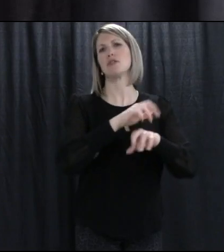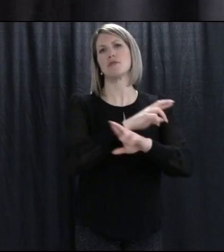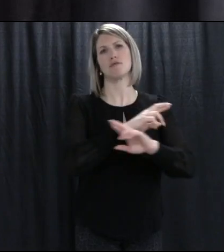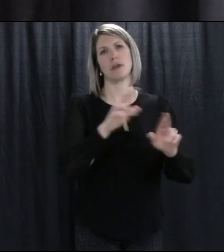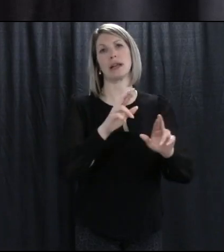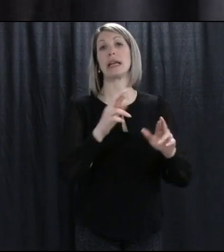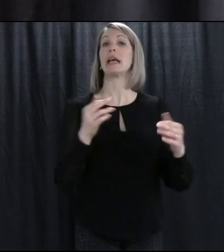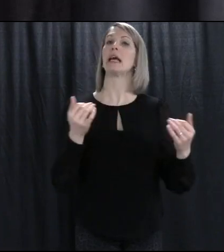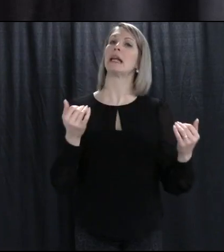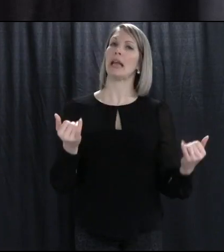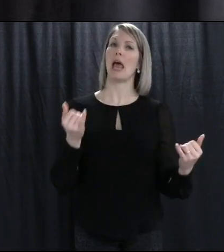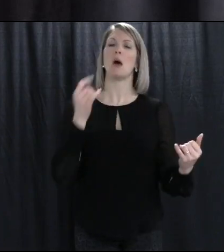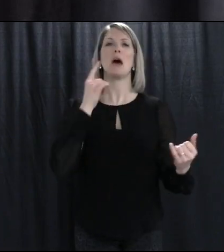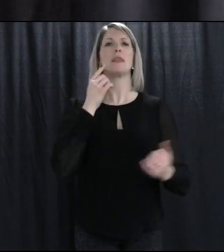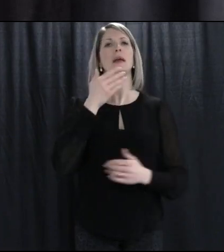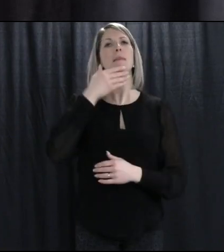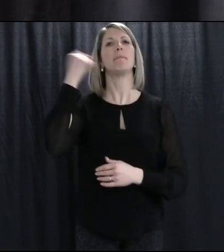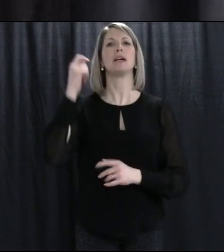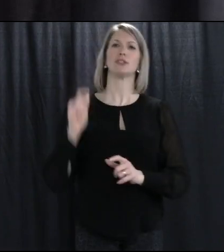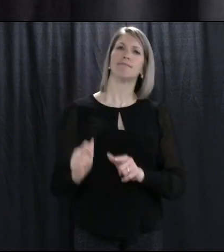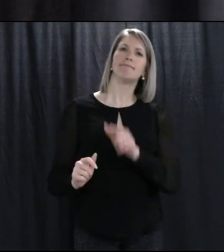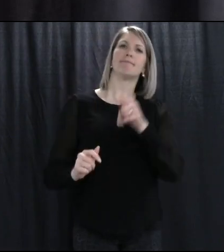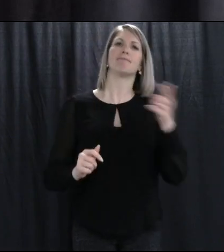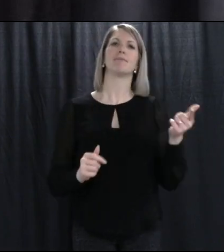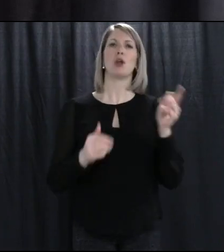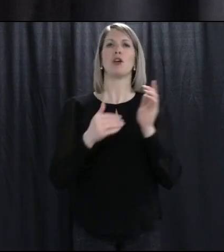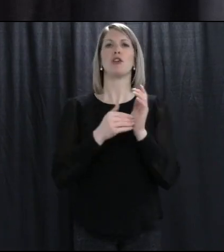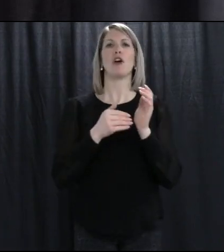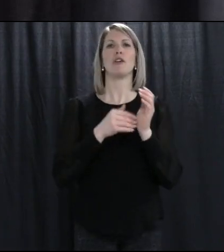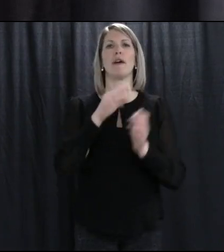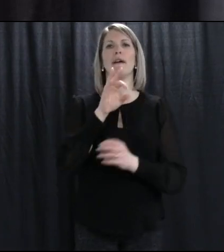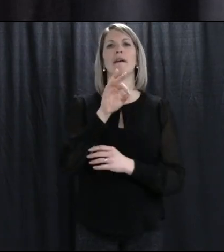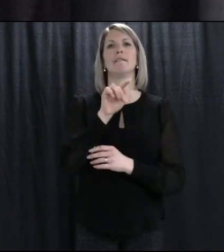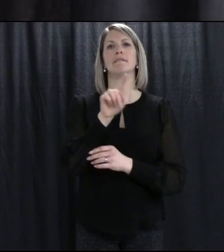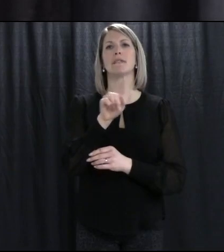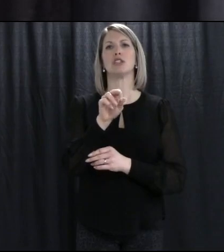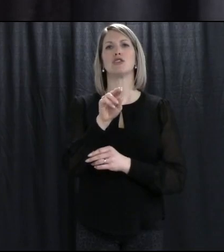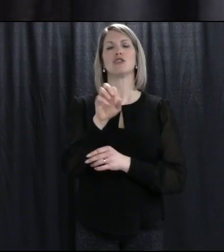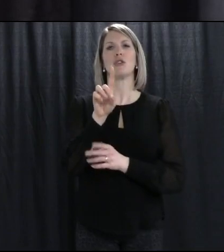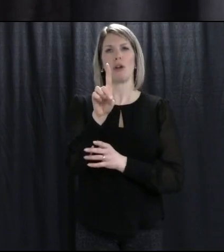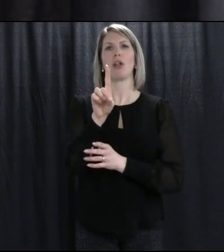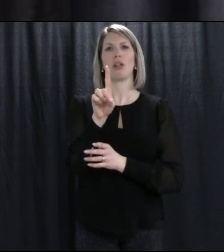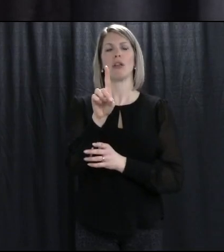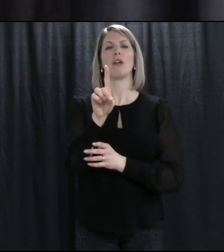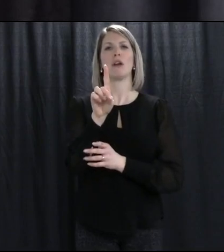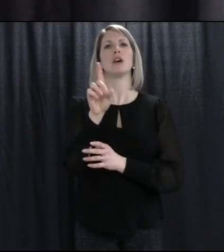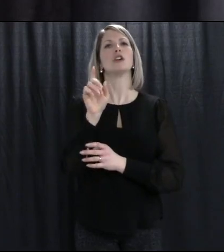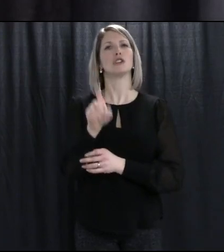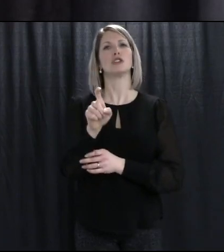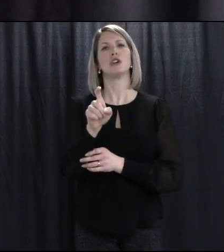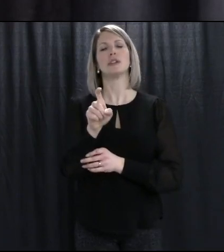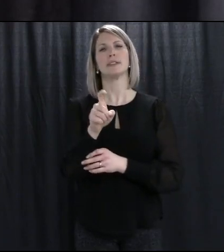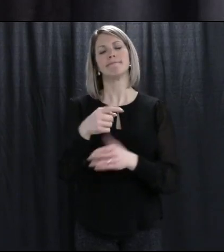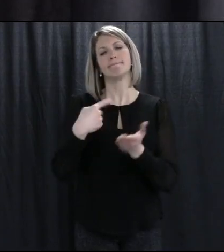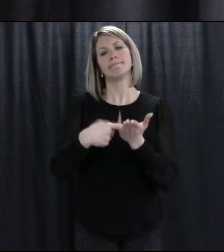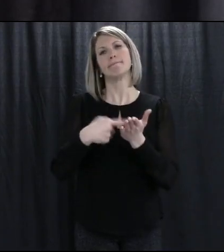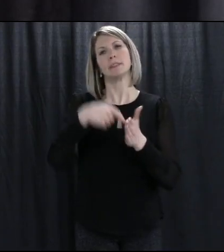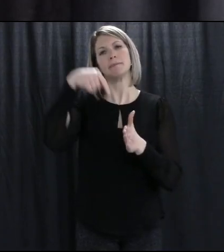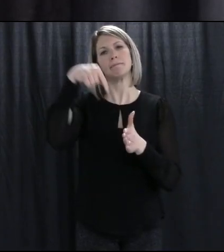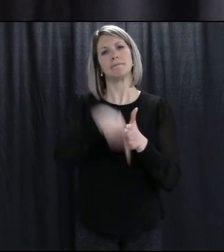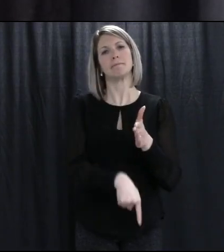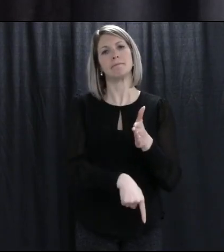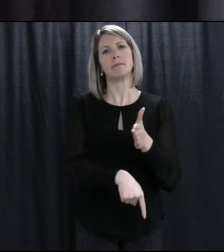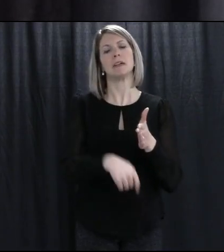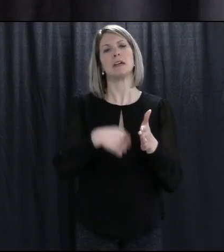for today's developments, and a little bit more detail about what under this declaration these orders